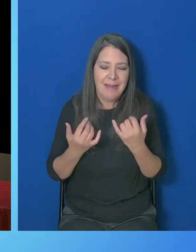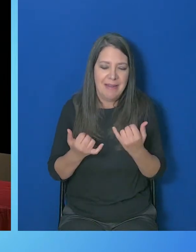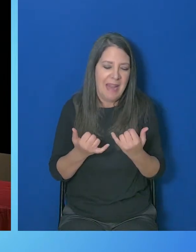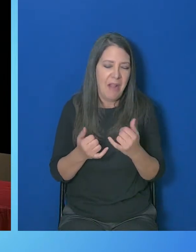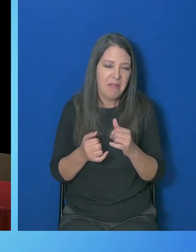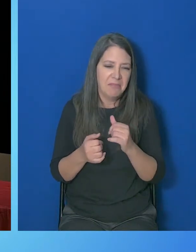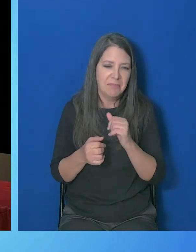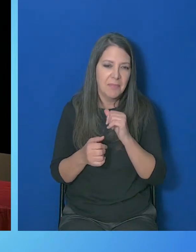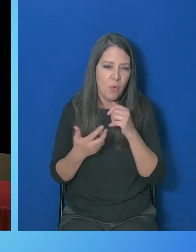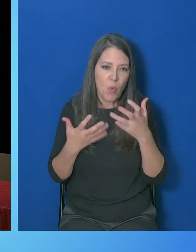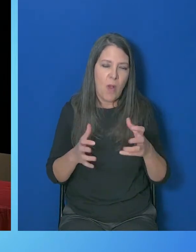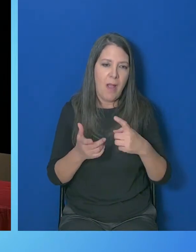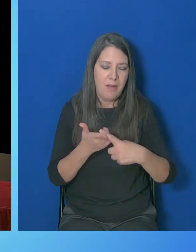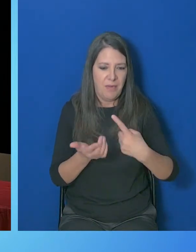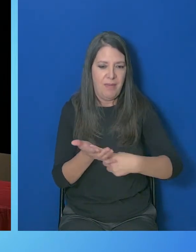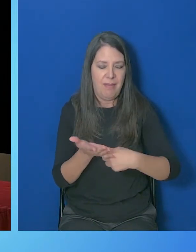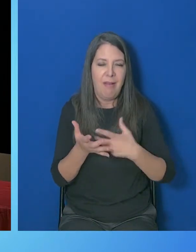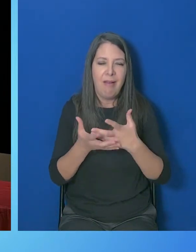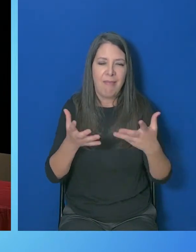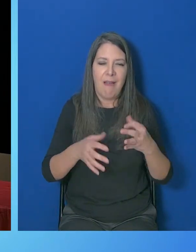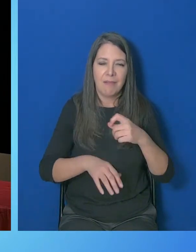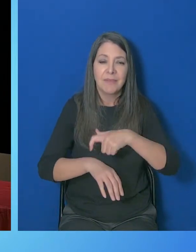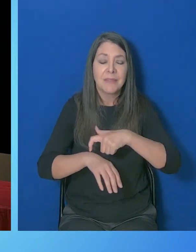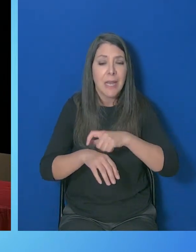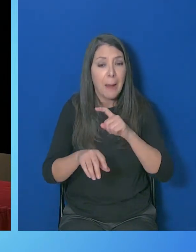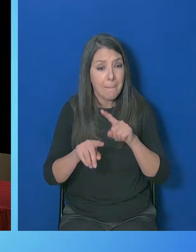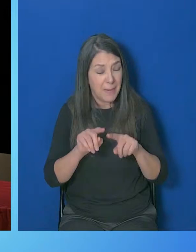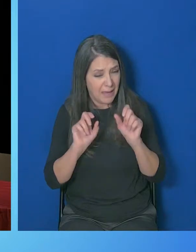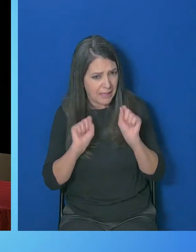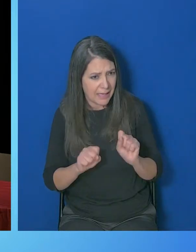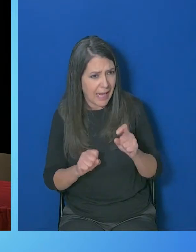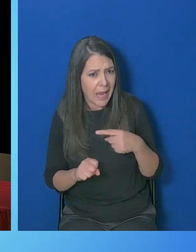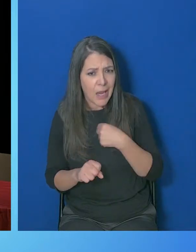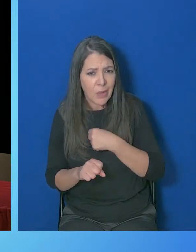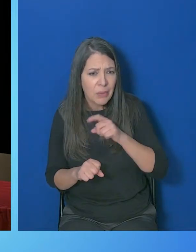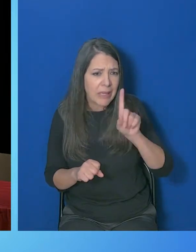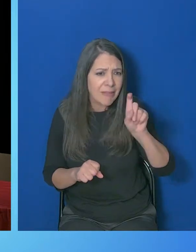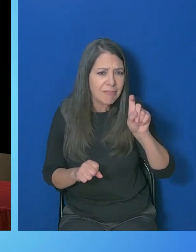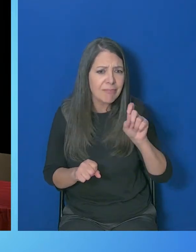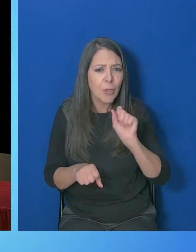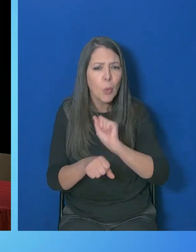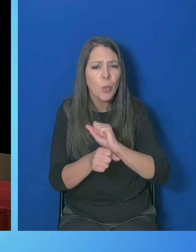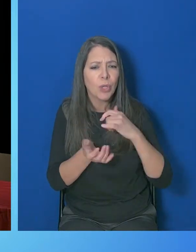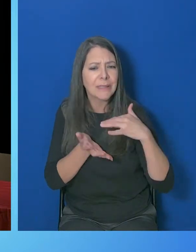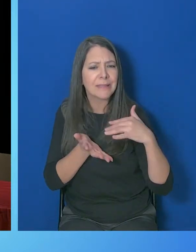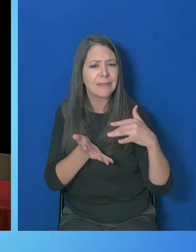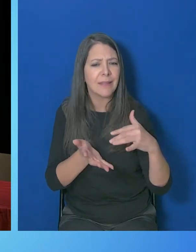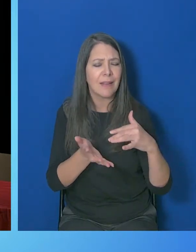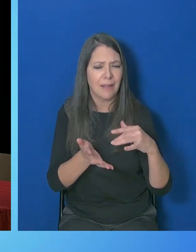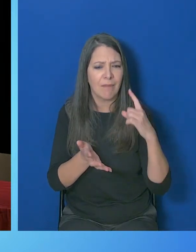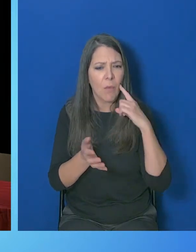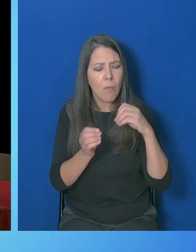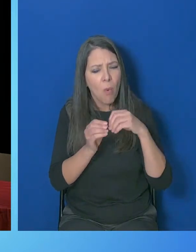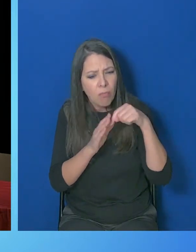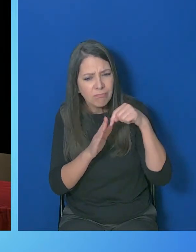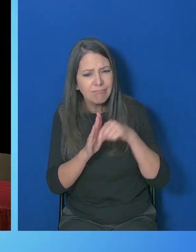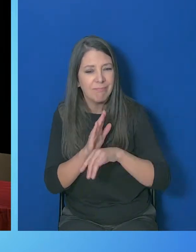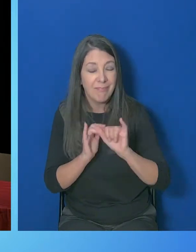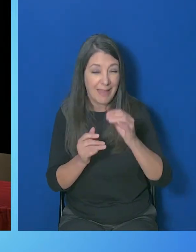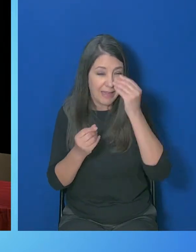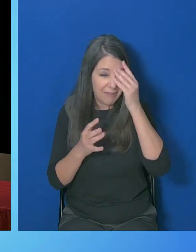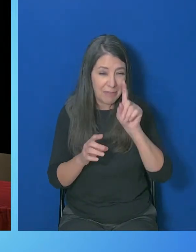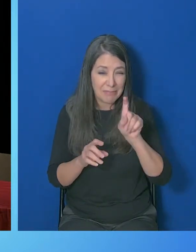but is a work study something that we could do to dive more into that depth with that information and